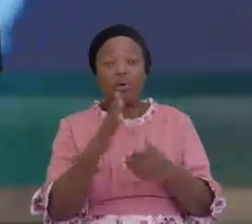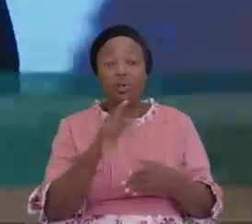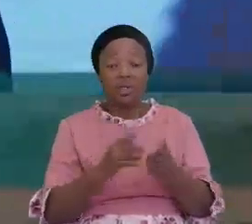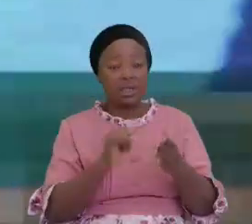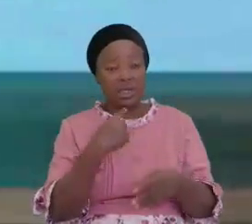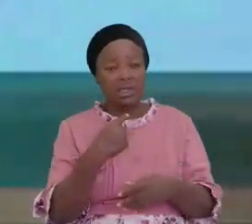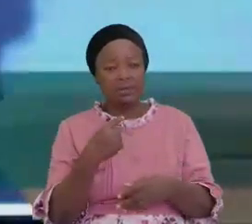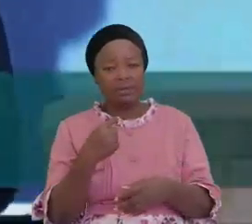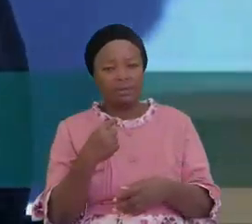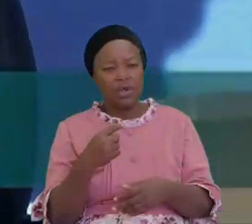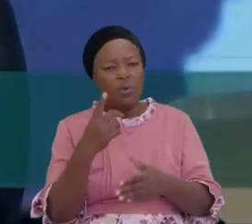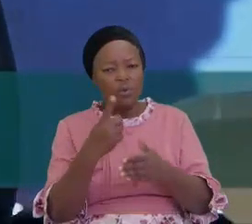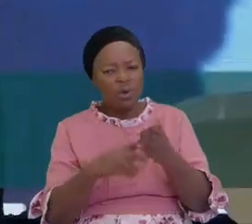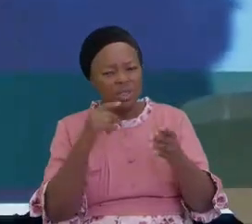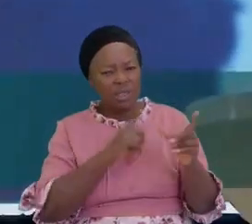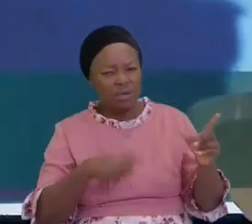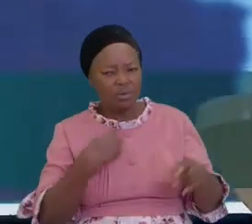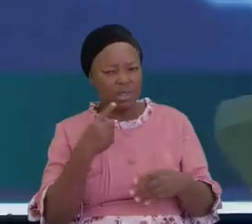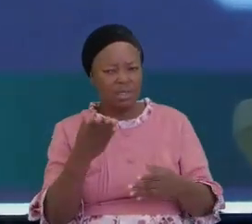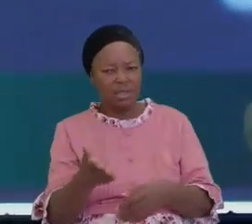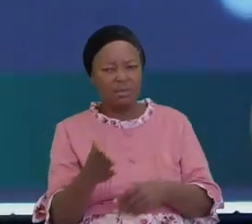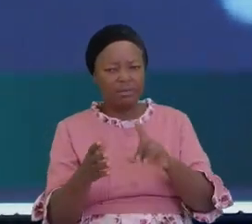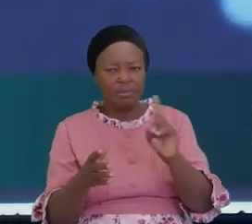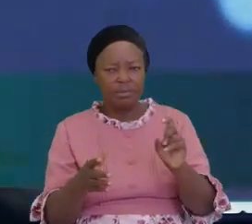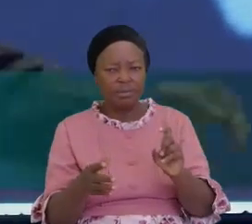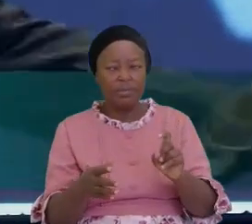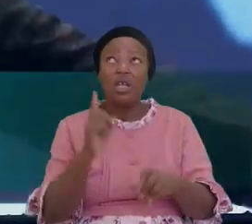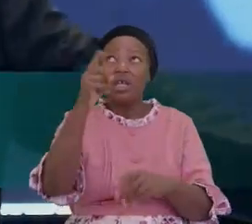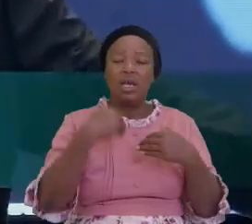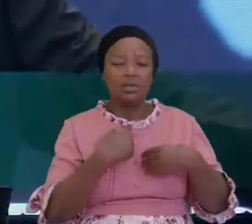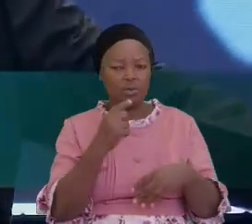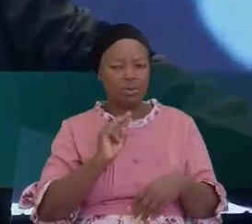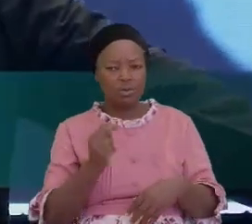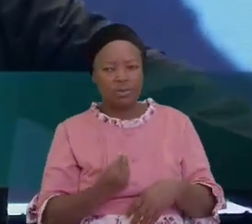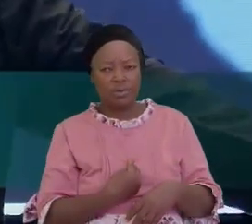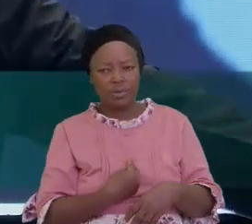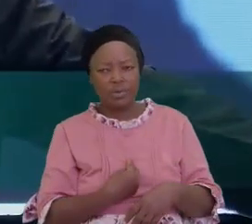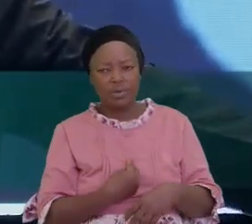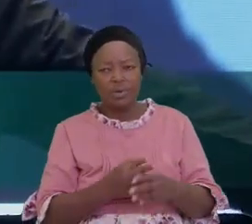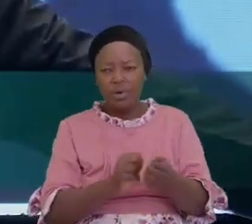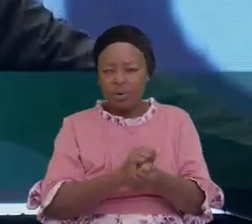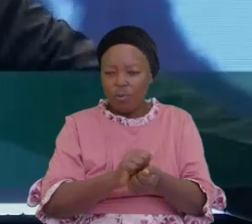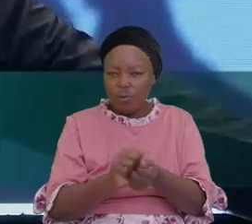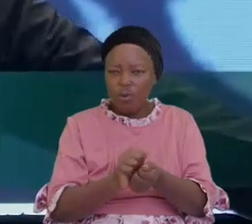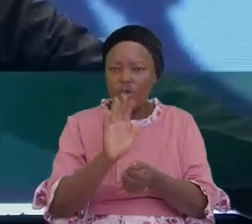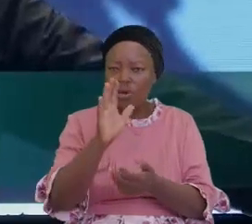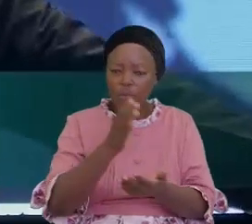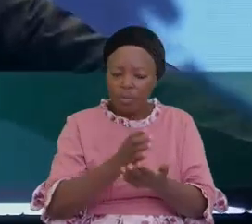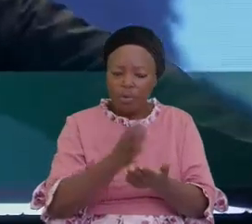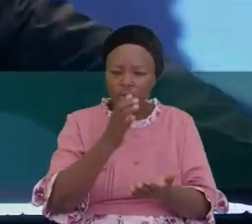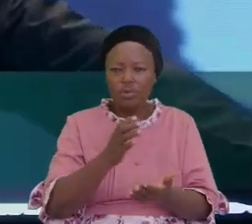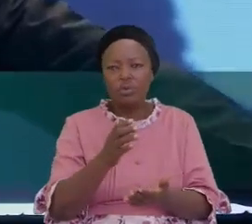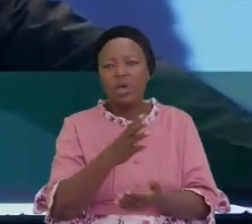What's the Lord saying there? He has told us, wash your bottle, cleanse